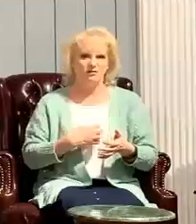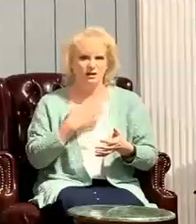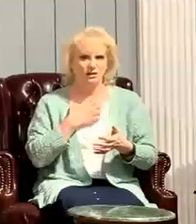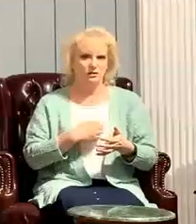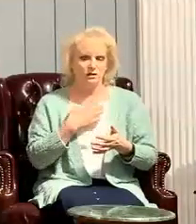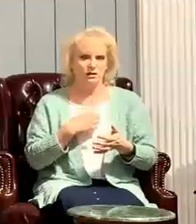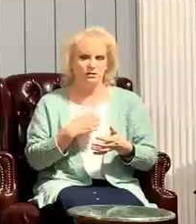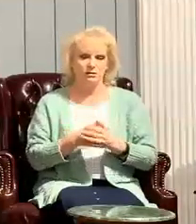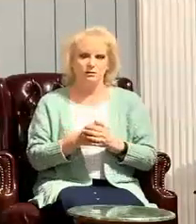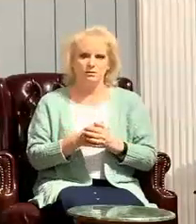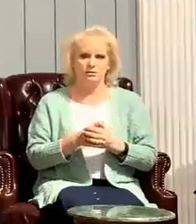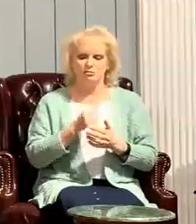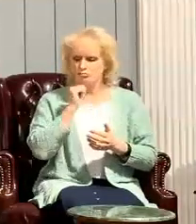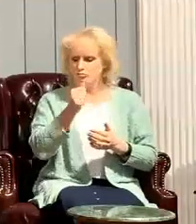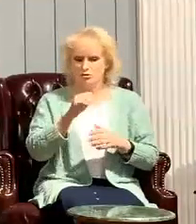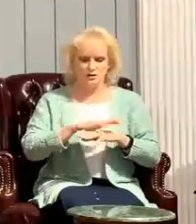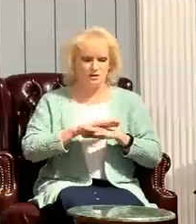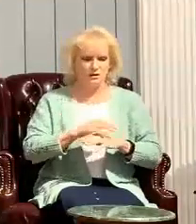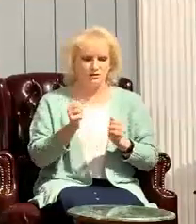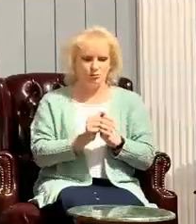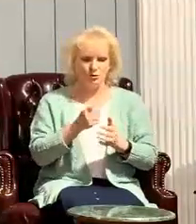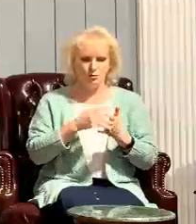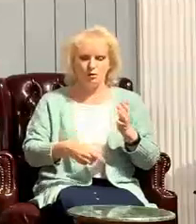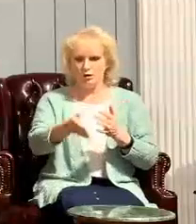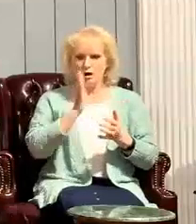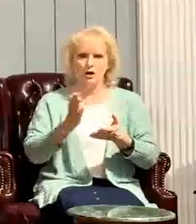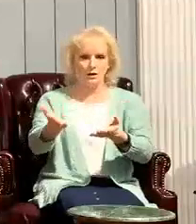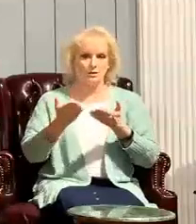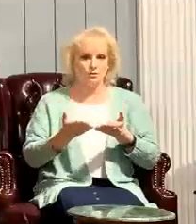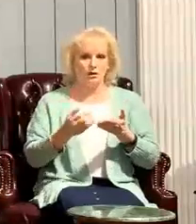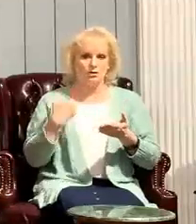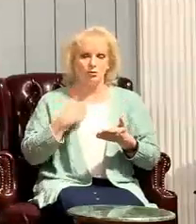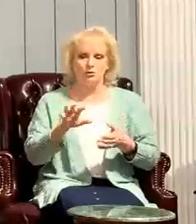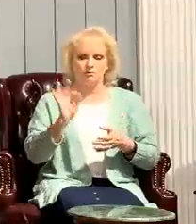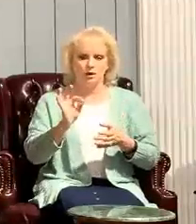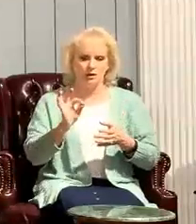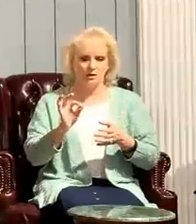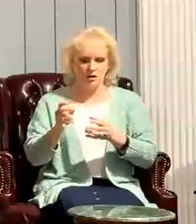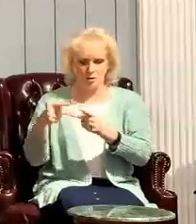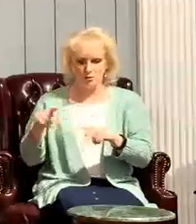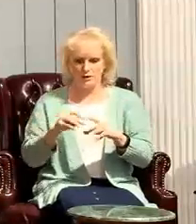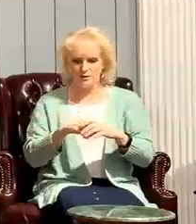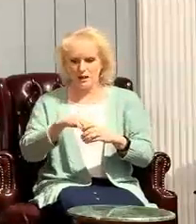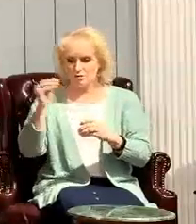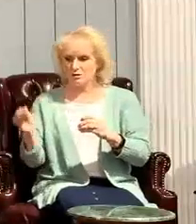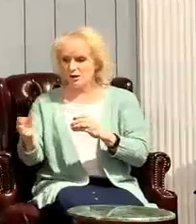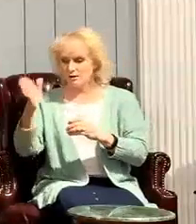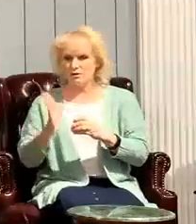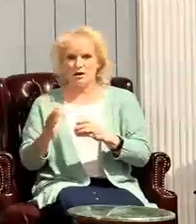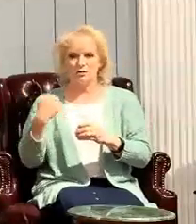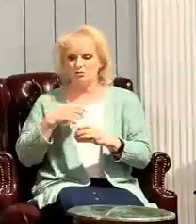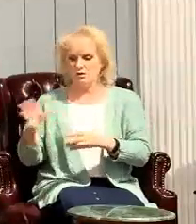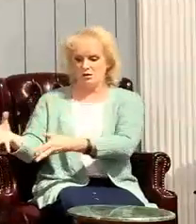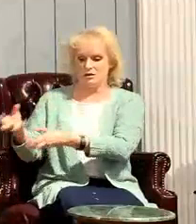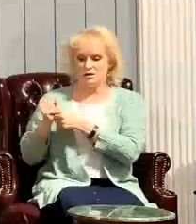We're not satisfied with what God has provided, so we find a source outside of God to get what we want and that God wouldn't give.